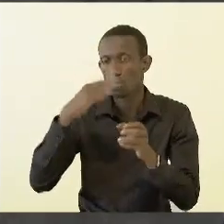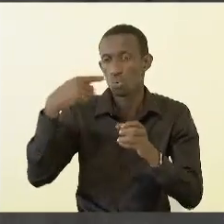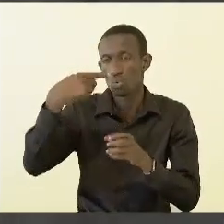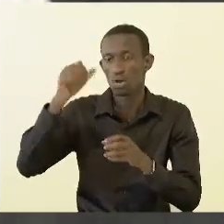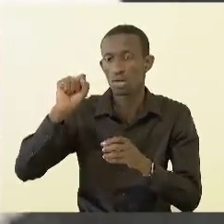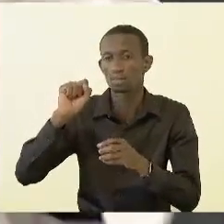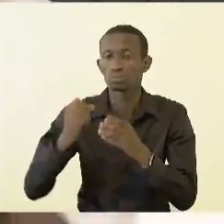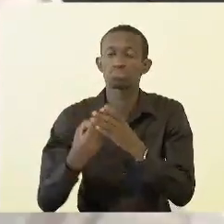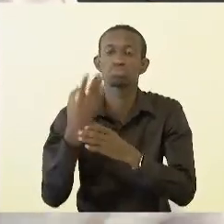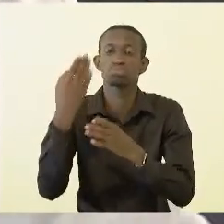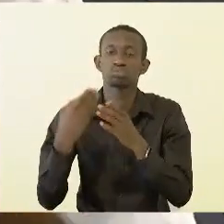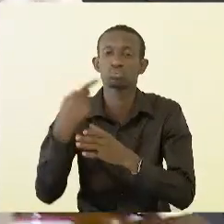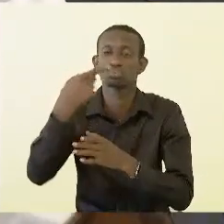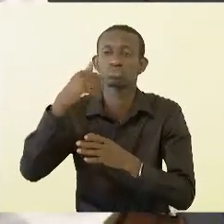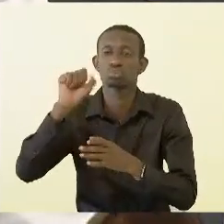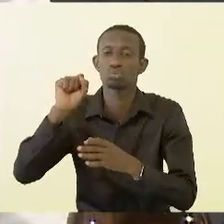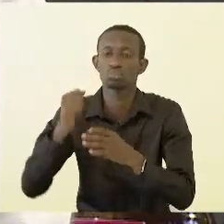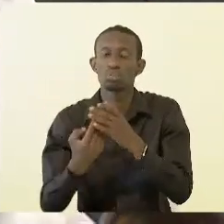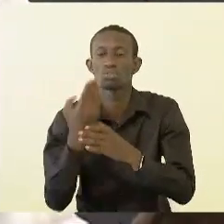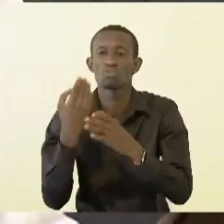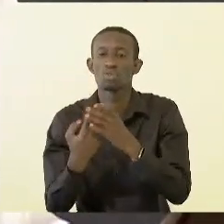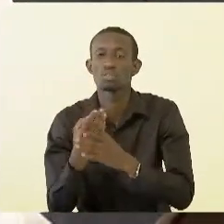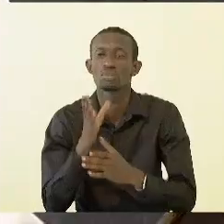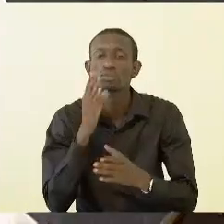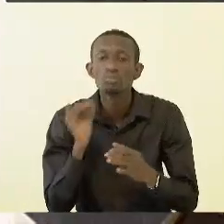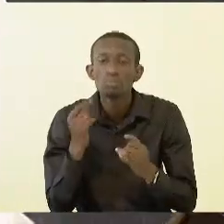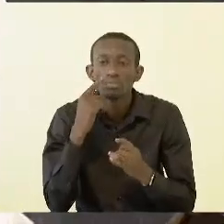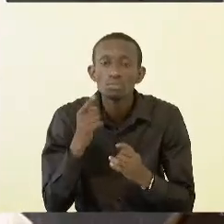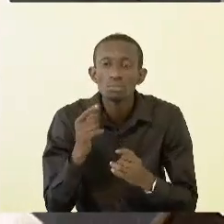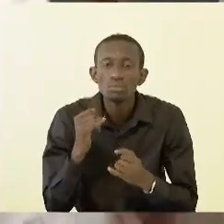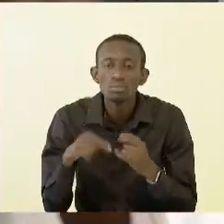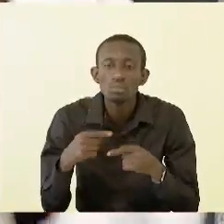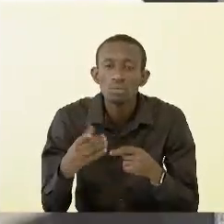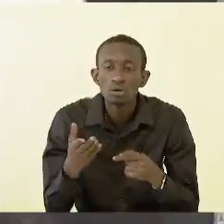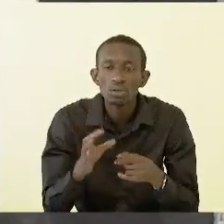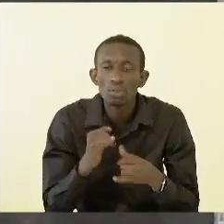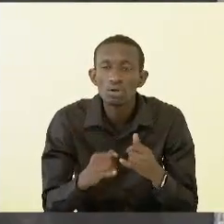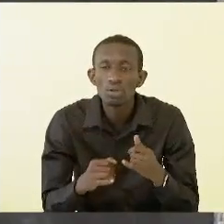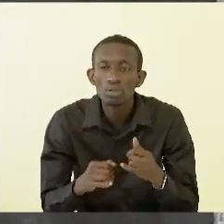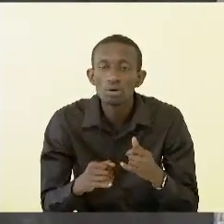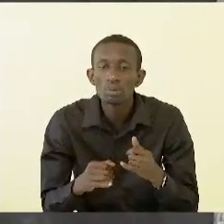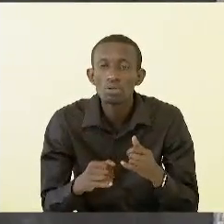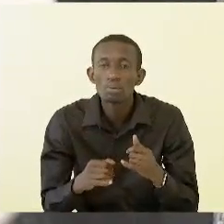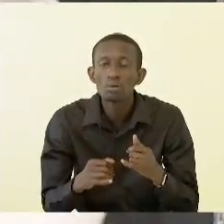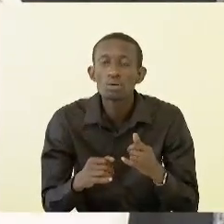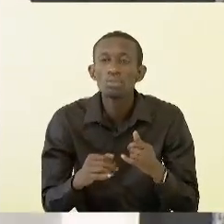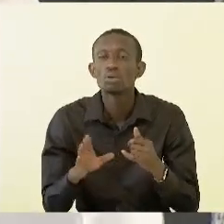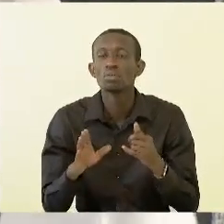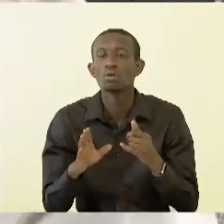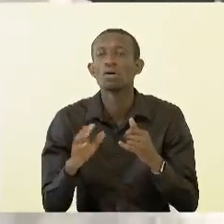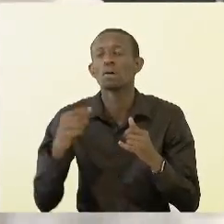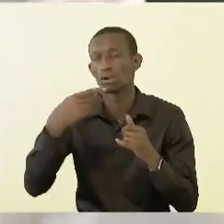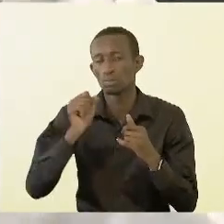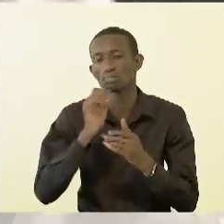coming, there were some fumes of the gas. Let me check whether the fumes are still there, whether the gas is still over there. No, the gas